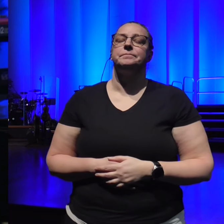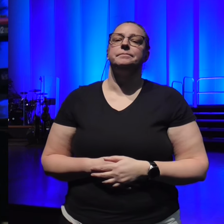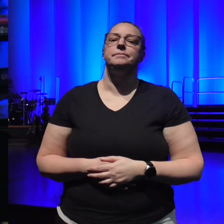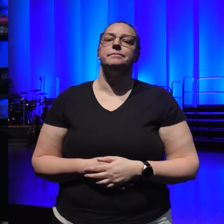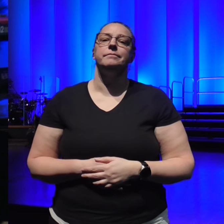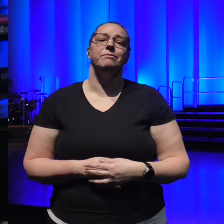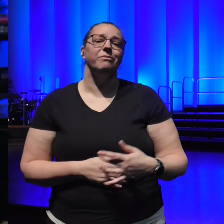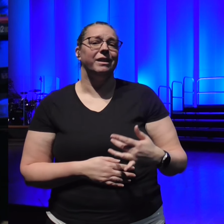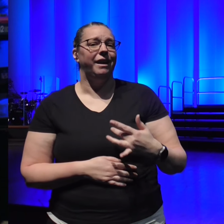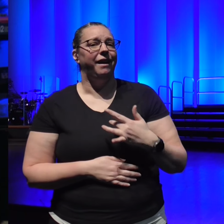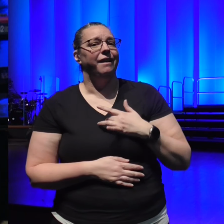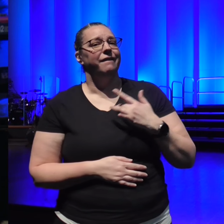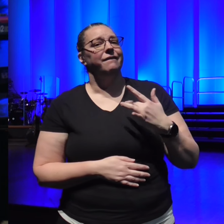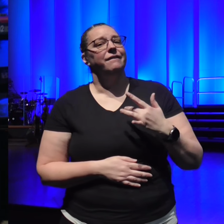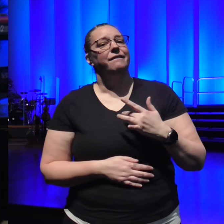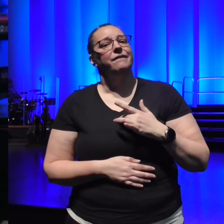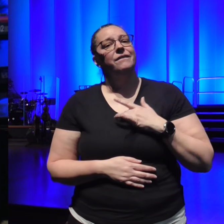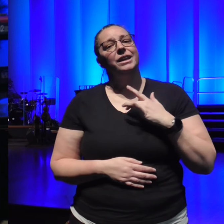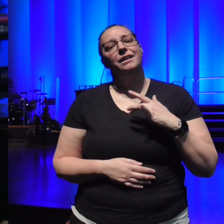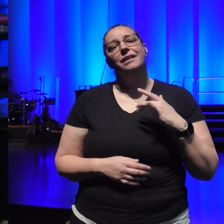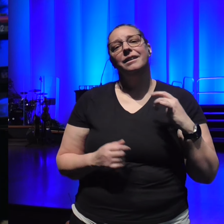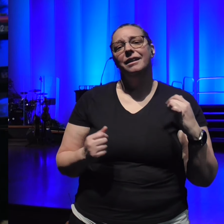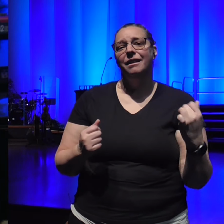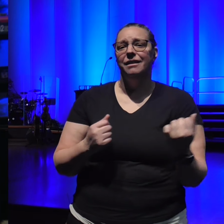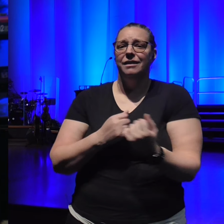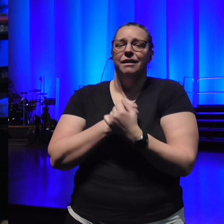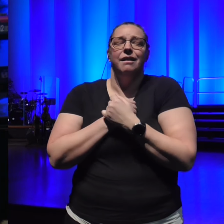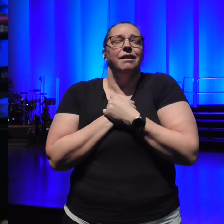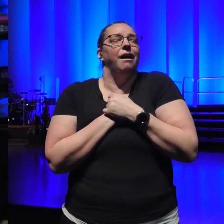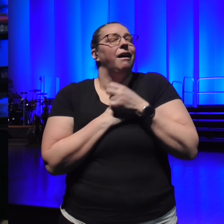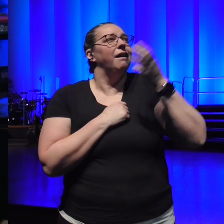I feel the love of God